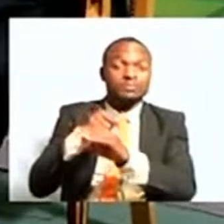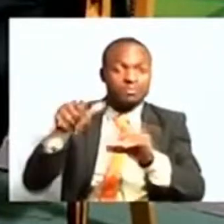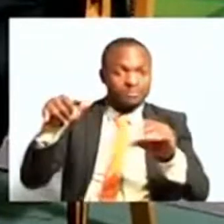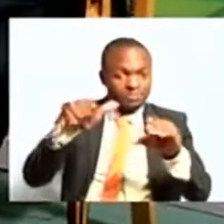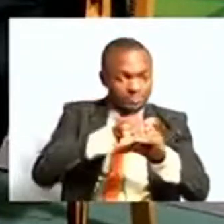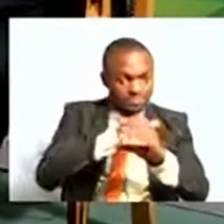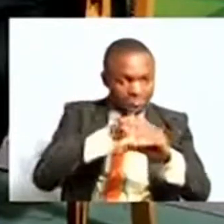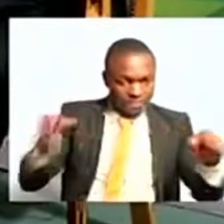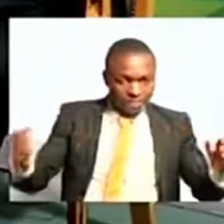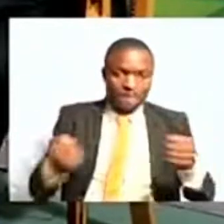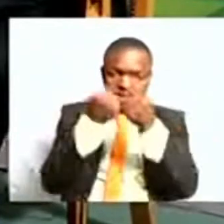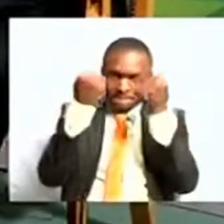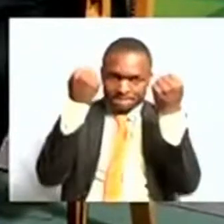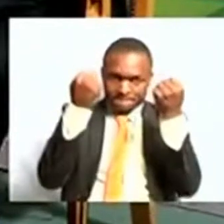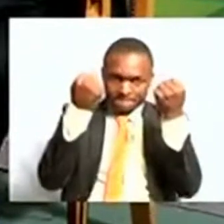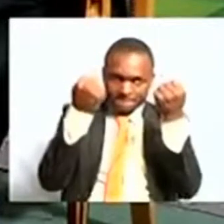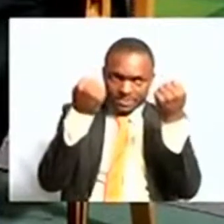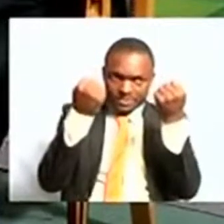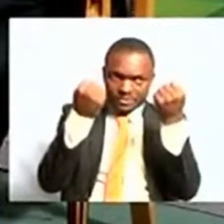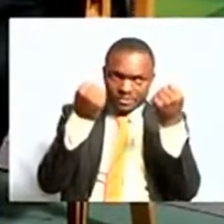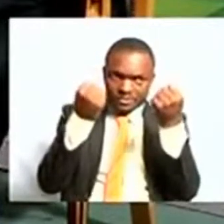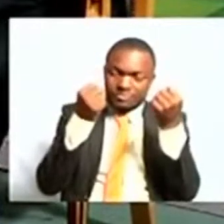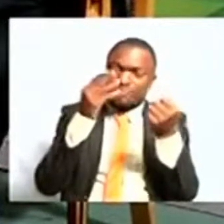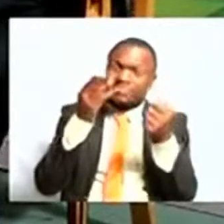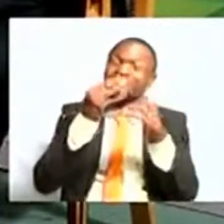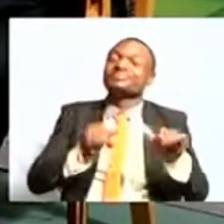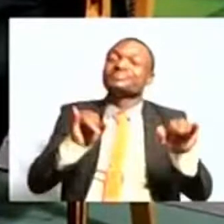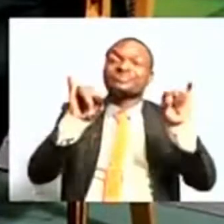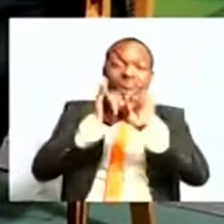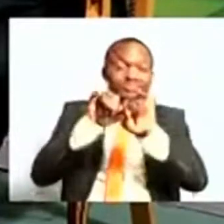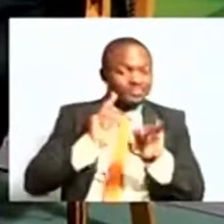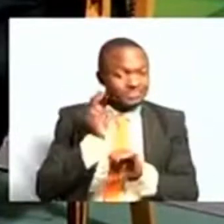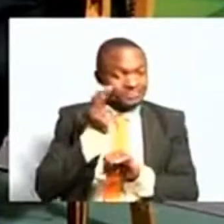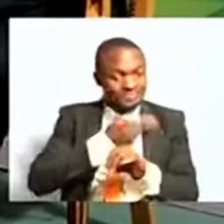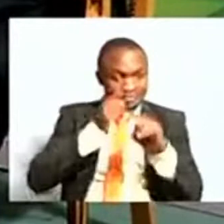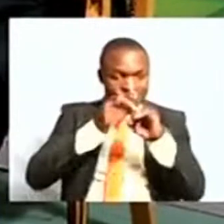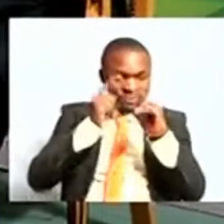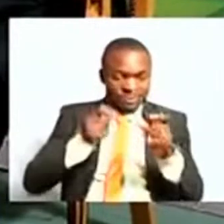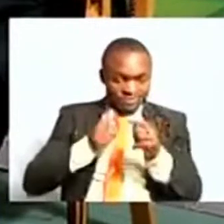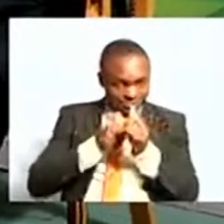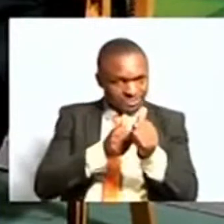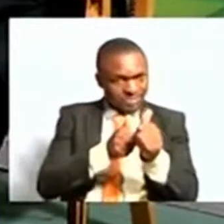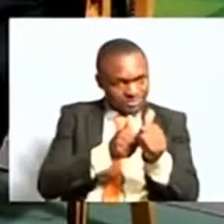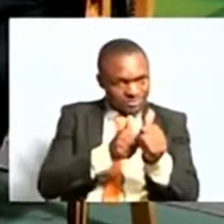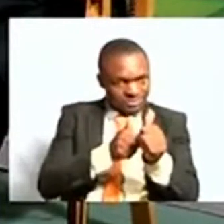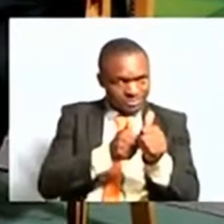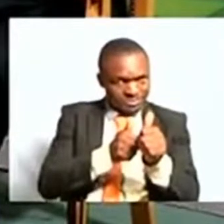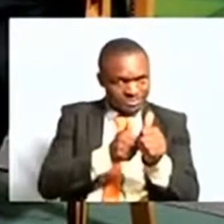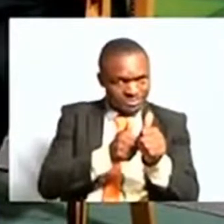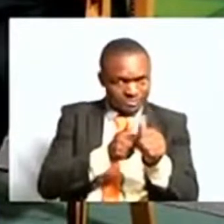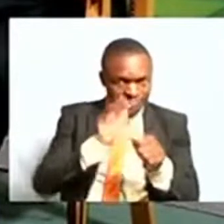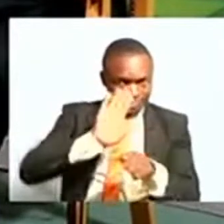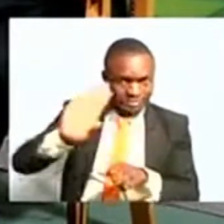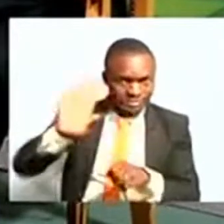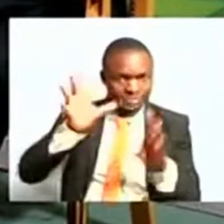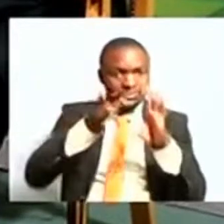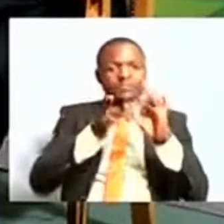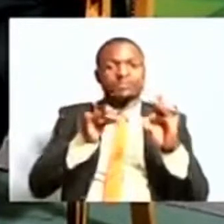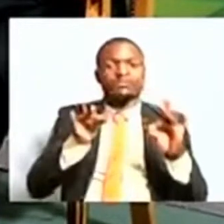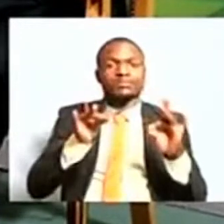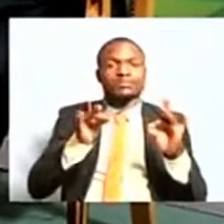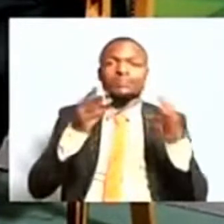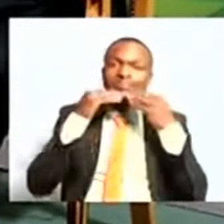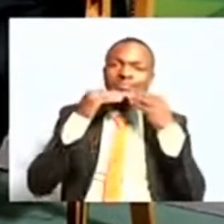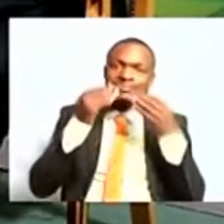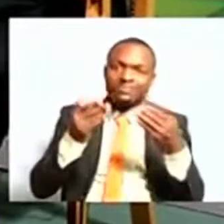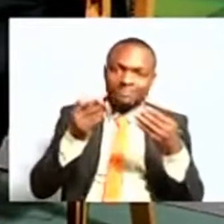engaged in the accident. Okay. So that is very much important to us. But we are following the your stories. Thank